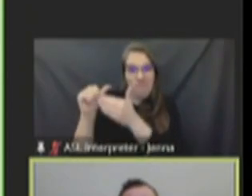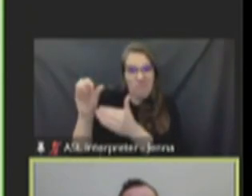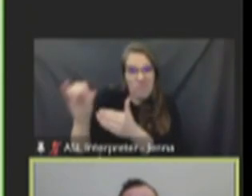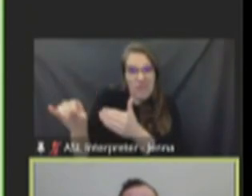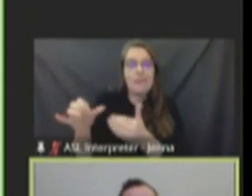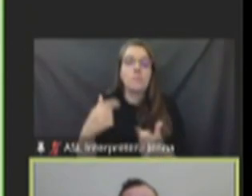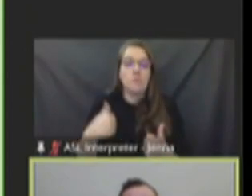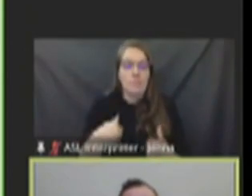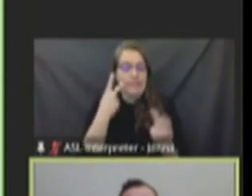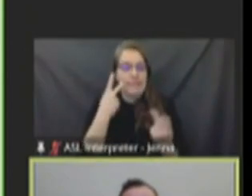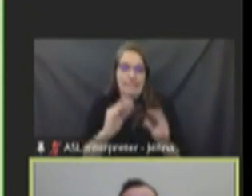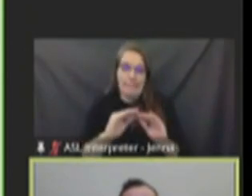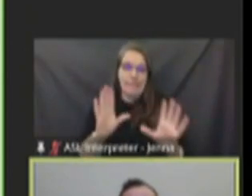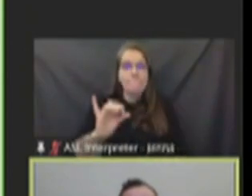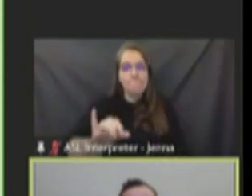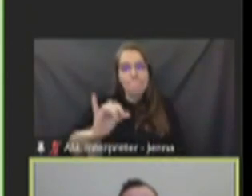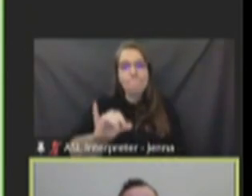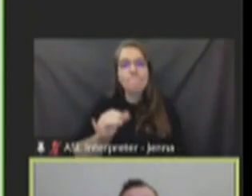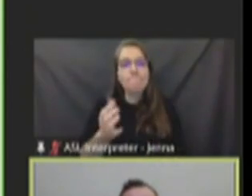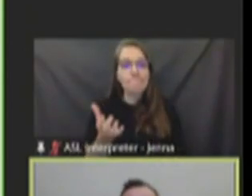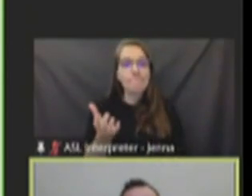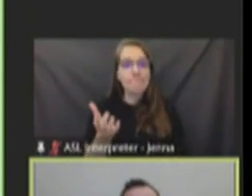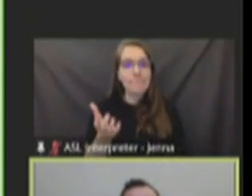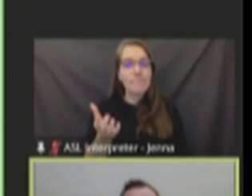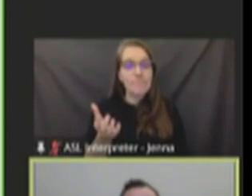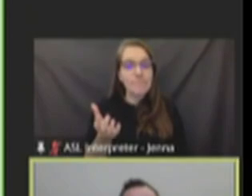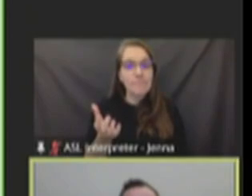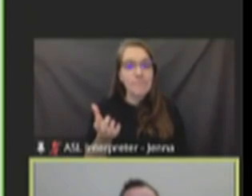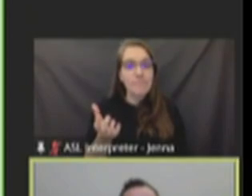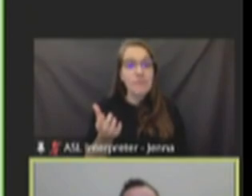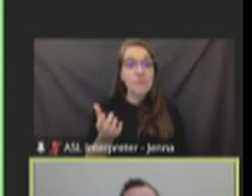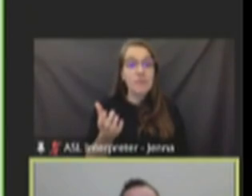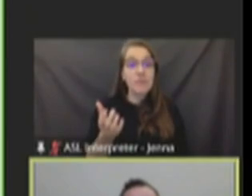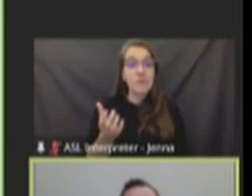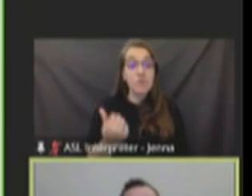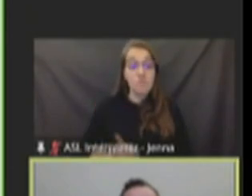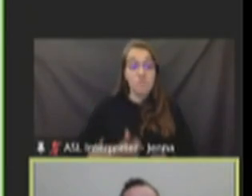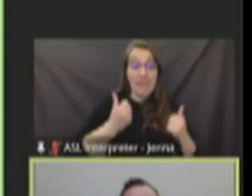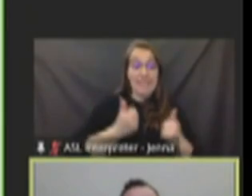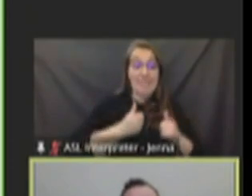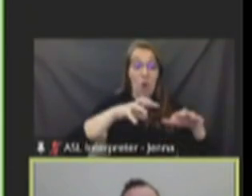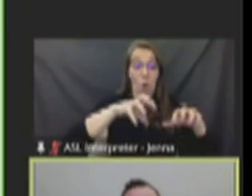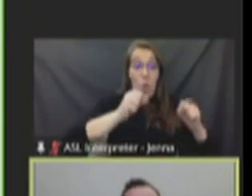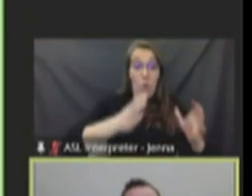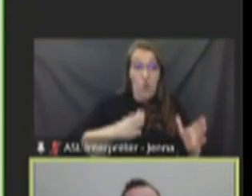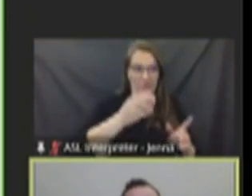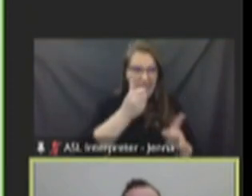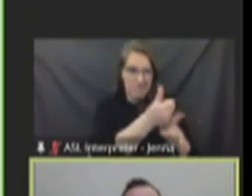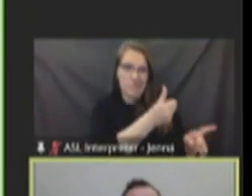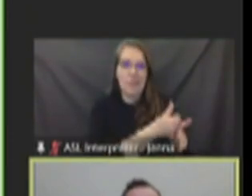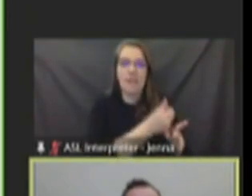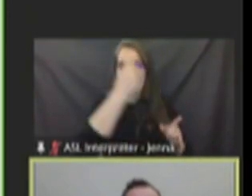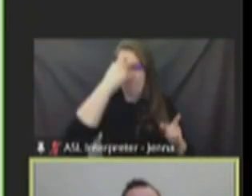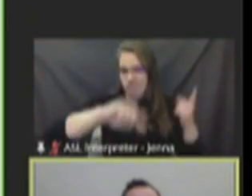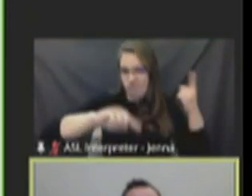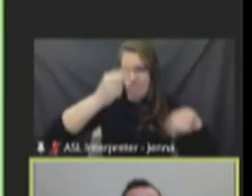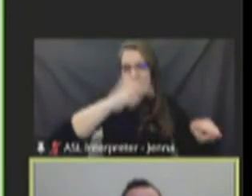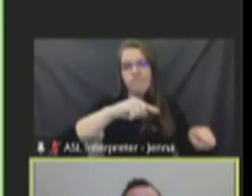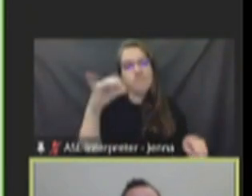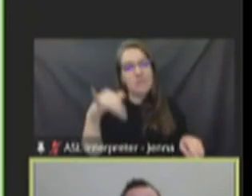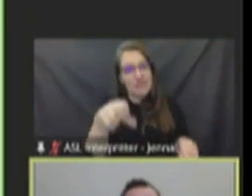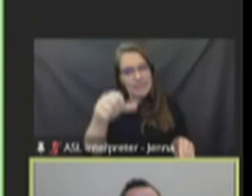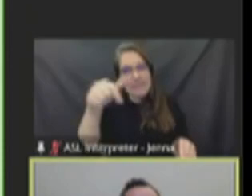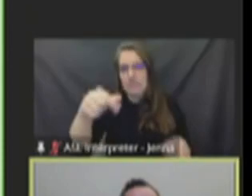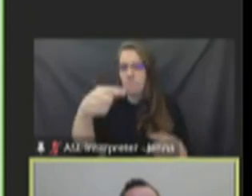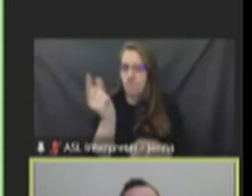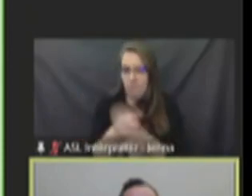clear, that the consensus among resident owners themselves was that this was the right thing to do. So